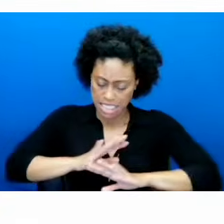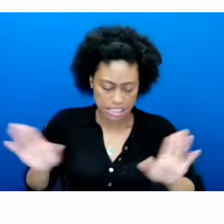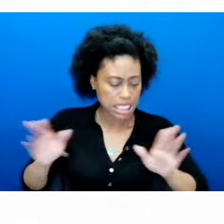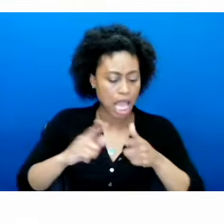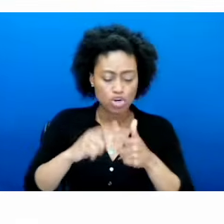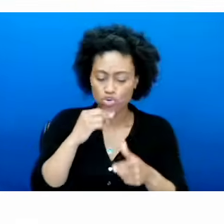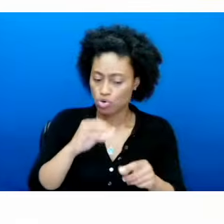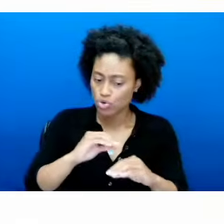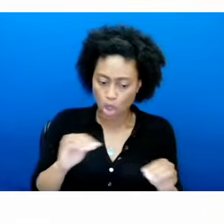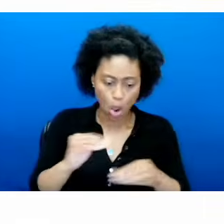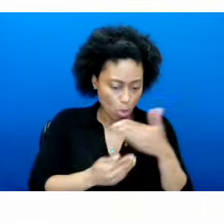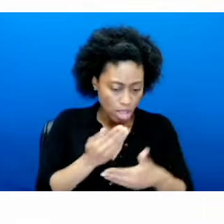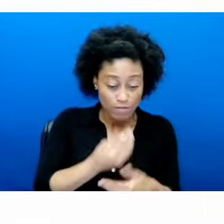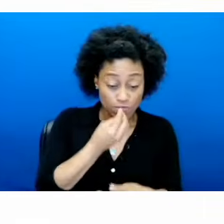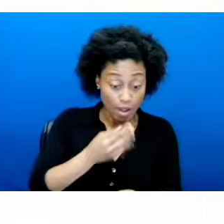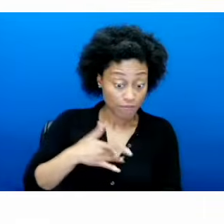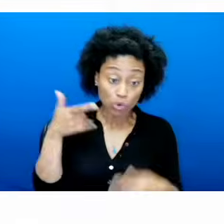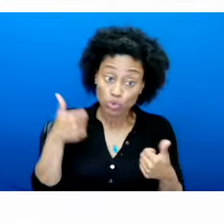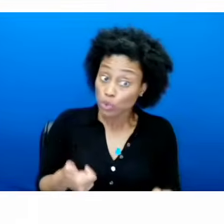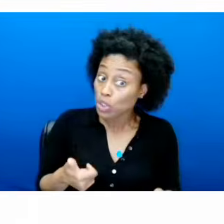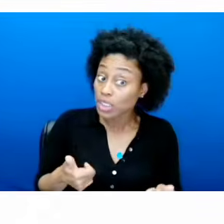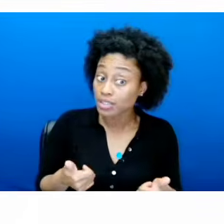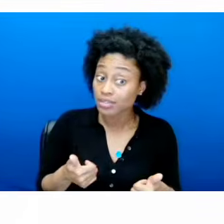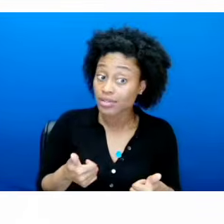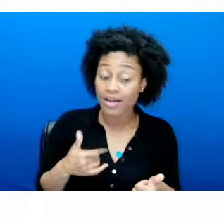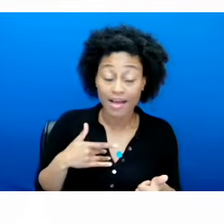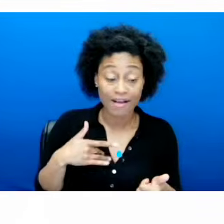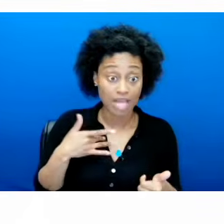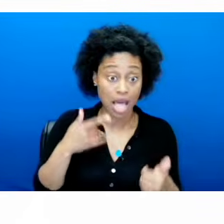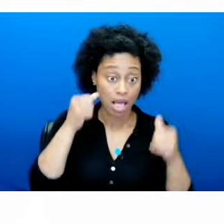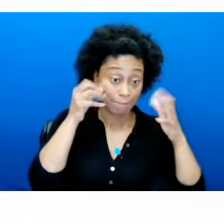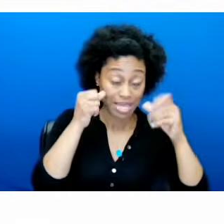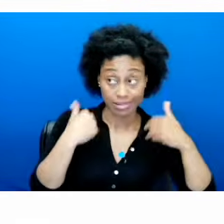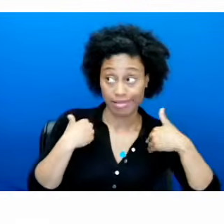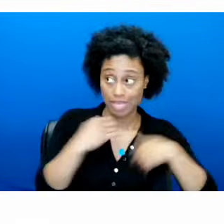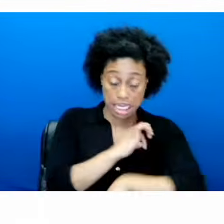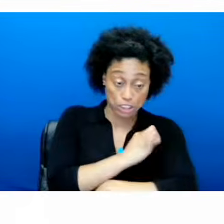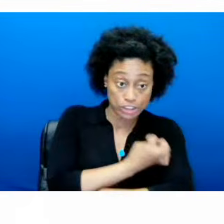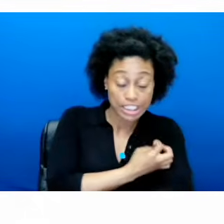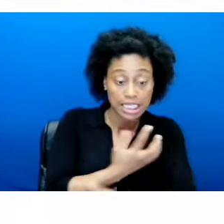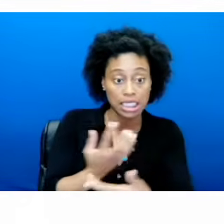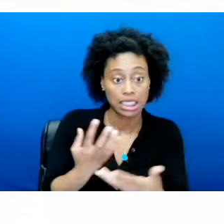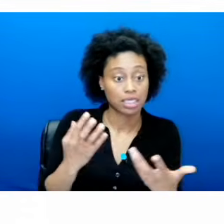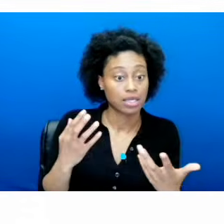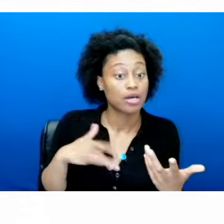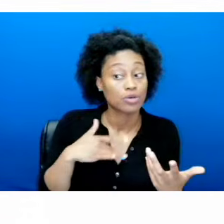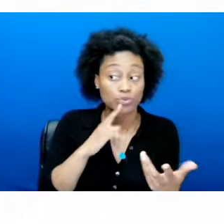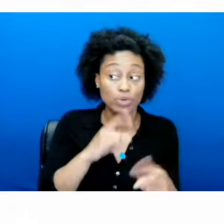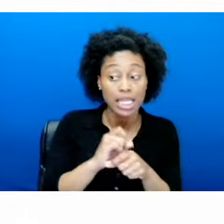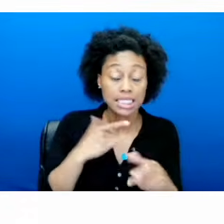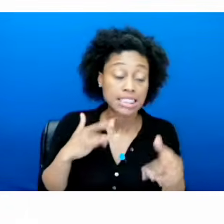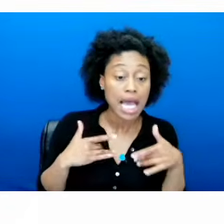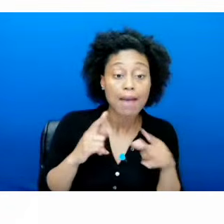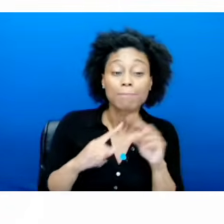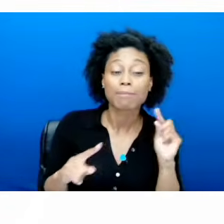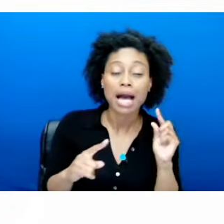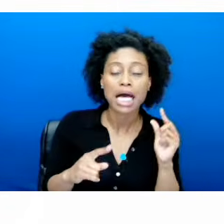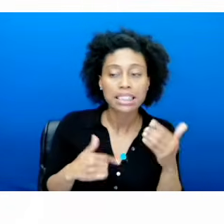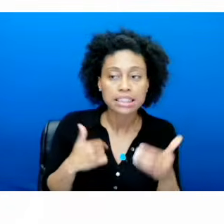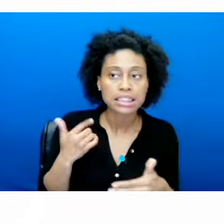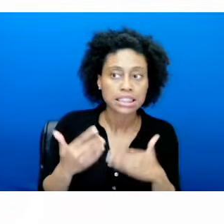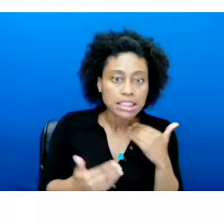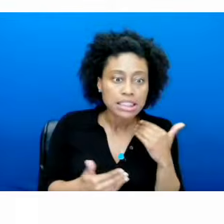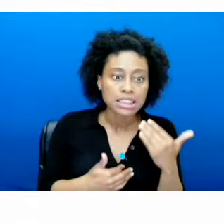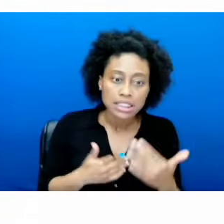And I felt great doing that. I felt amazing. I had energy, and I was really excited. But then as I got